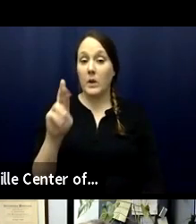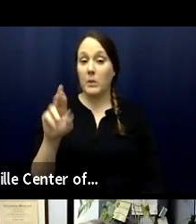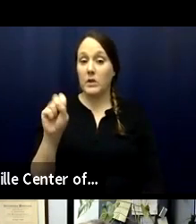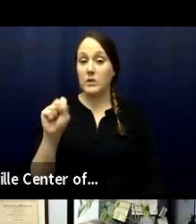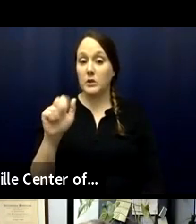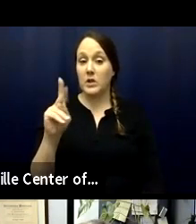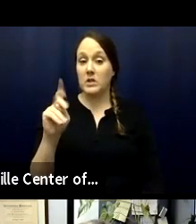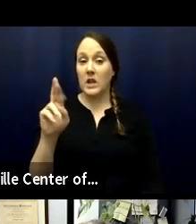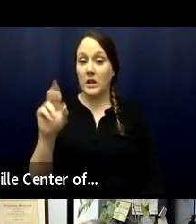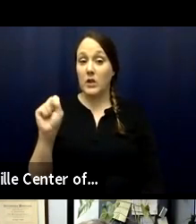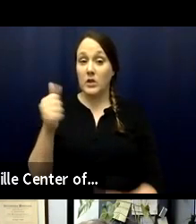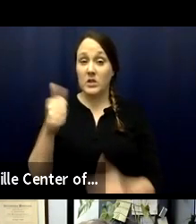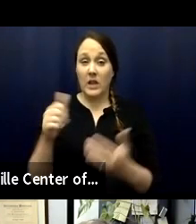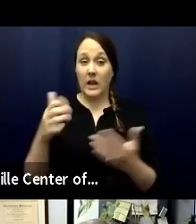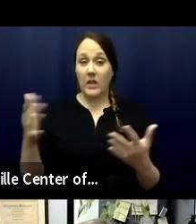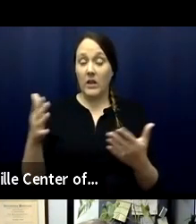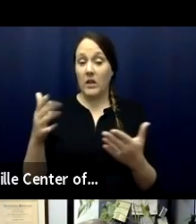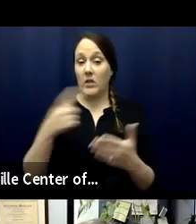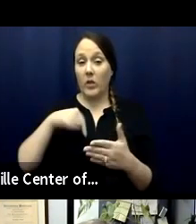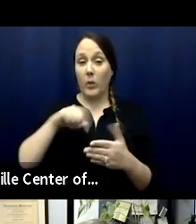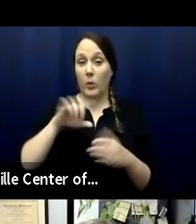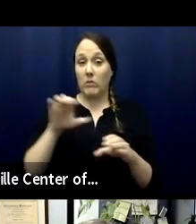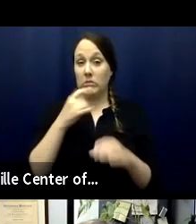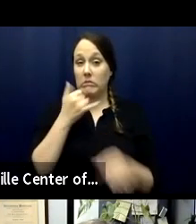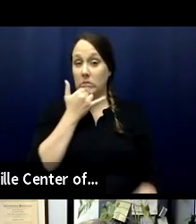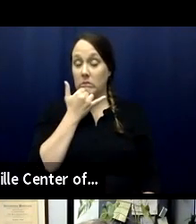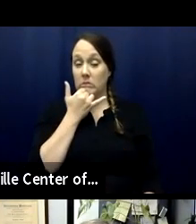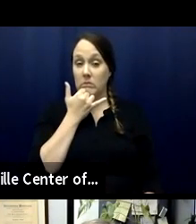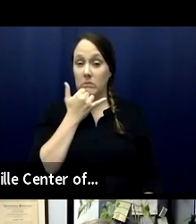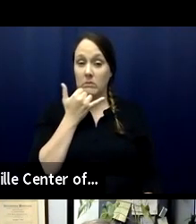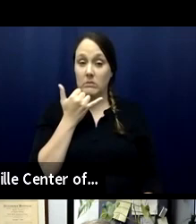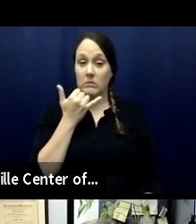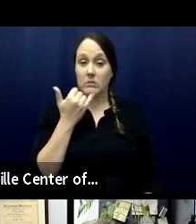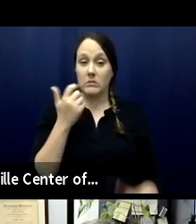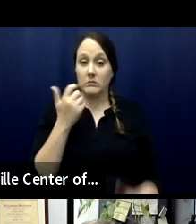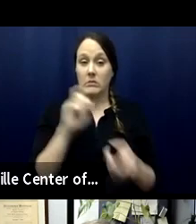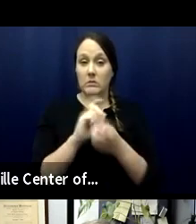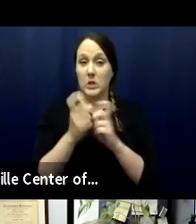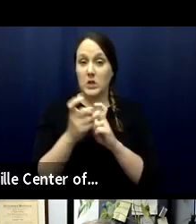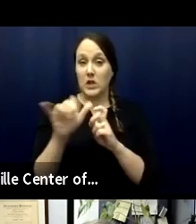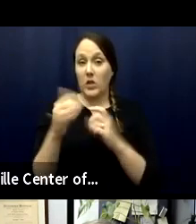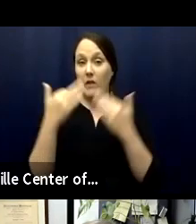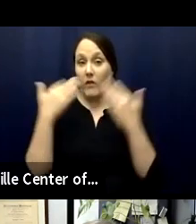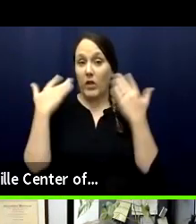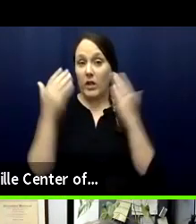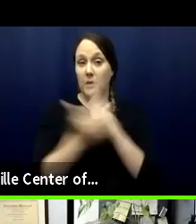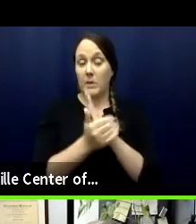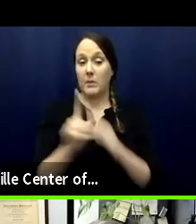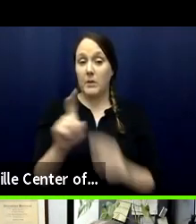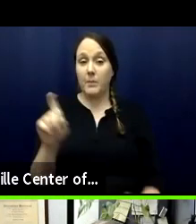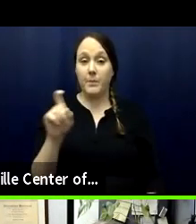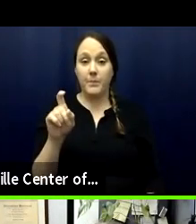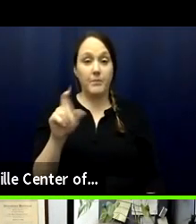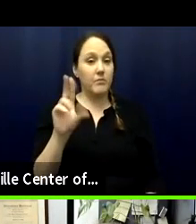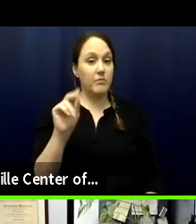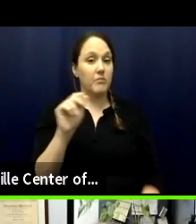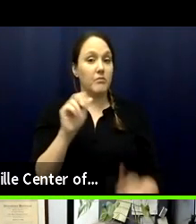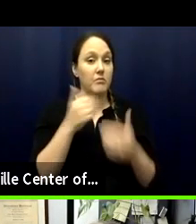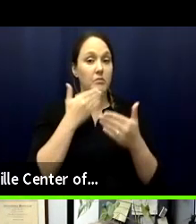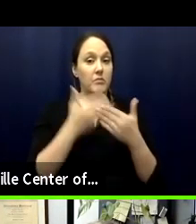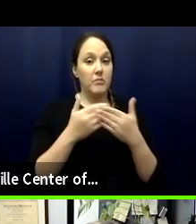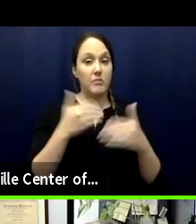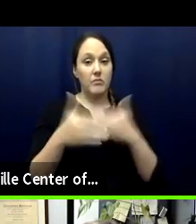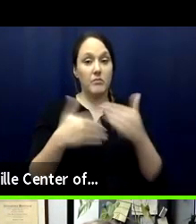anything parliamentary that we have done incorrectly in changing that friendly amendment? I think we're on track so far.